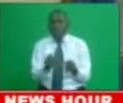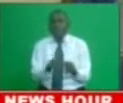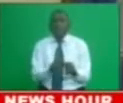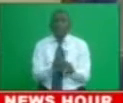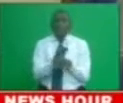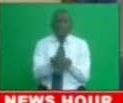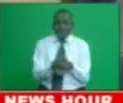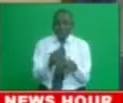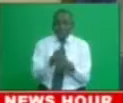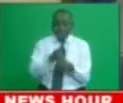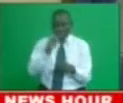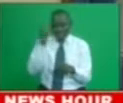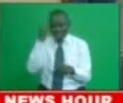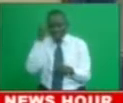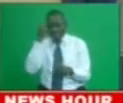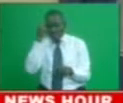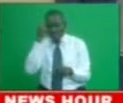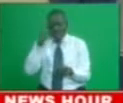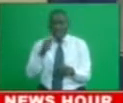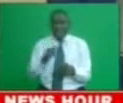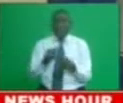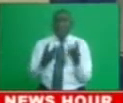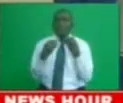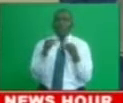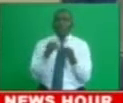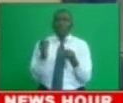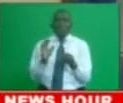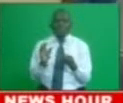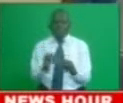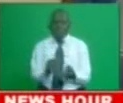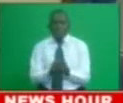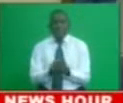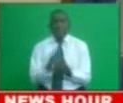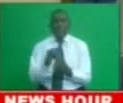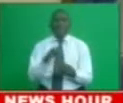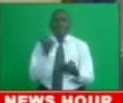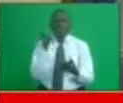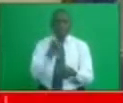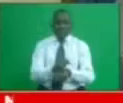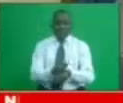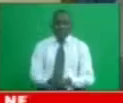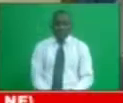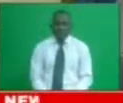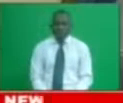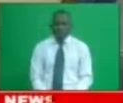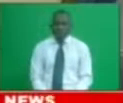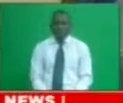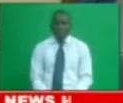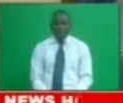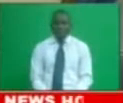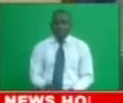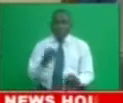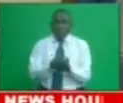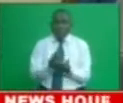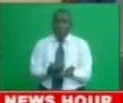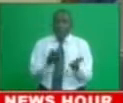fleeced government of hundreds of millions of cedis and in some cases US dollars. Even before the presentation